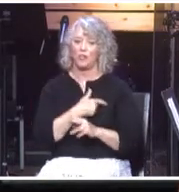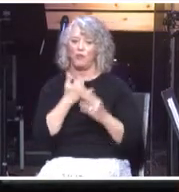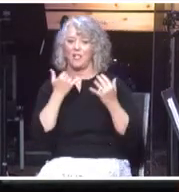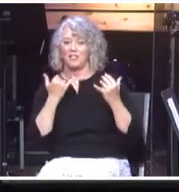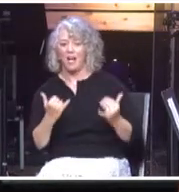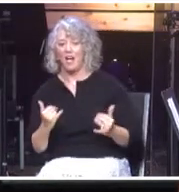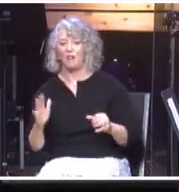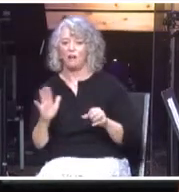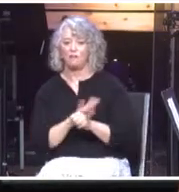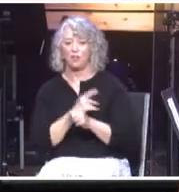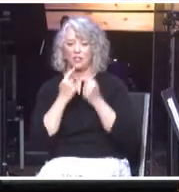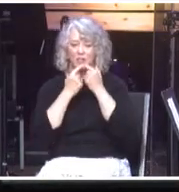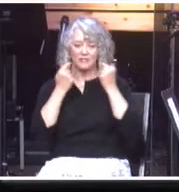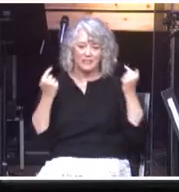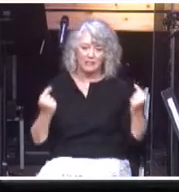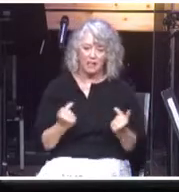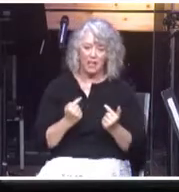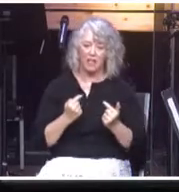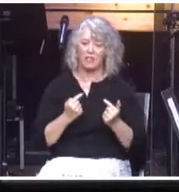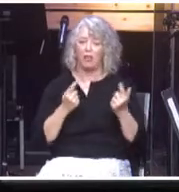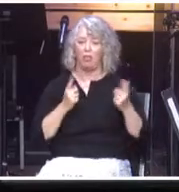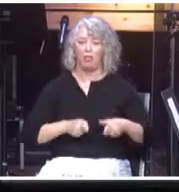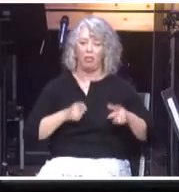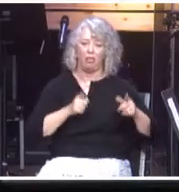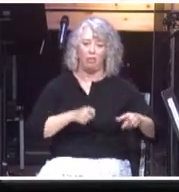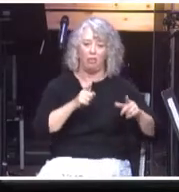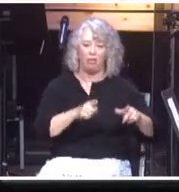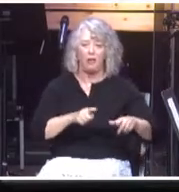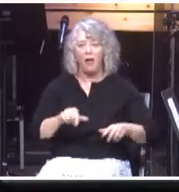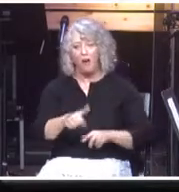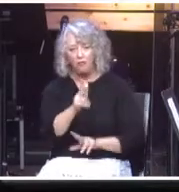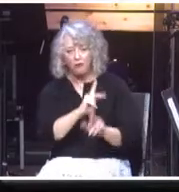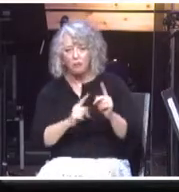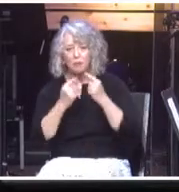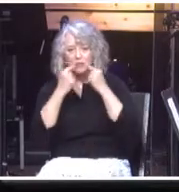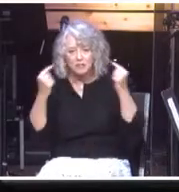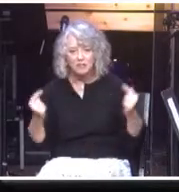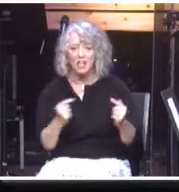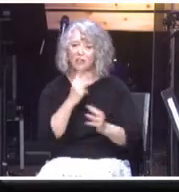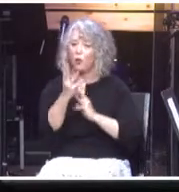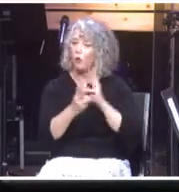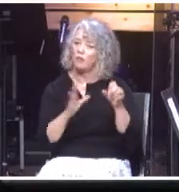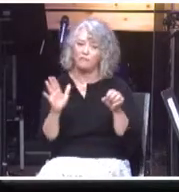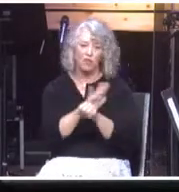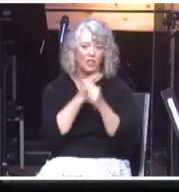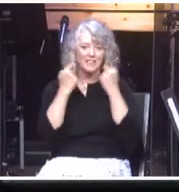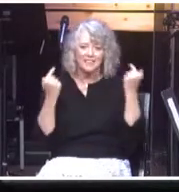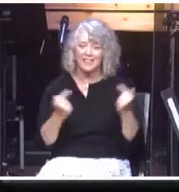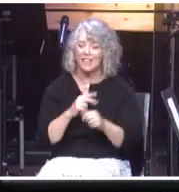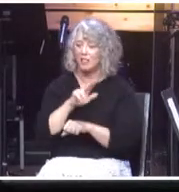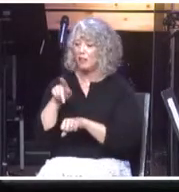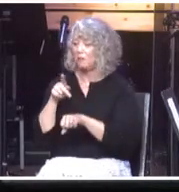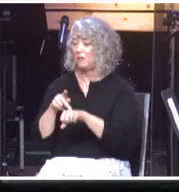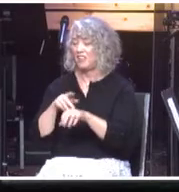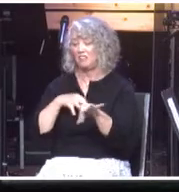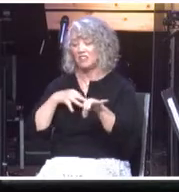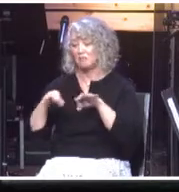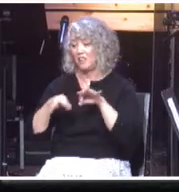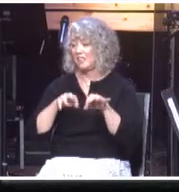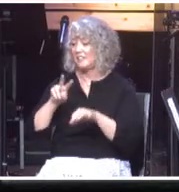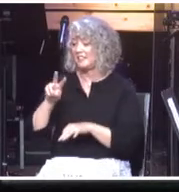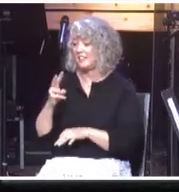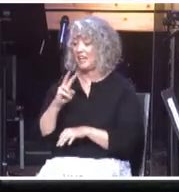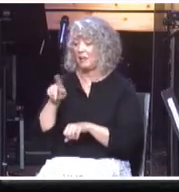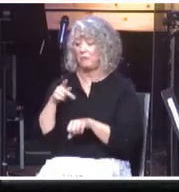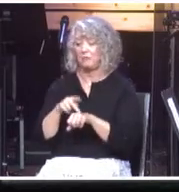in connection with ourselves and with others and the world in general. As the Apostle Peter puts it in 2